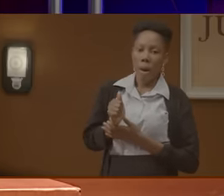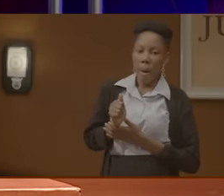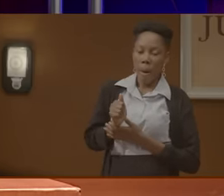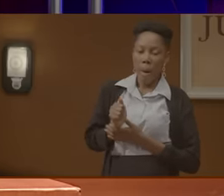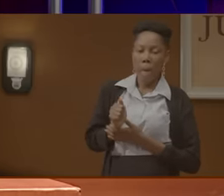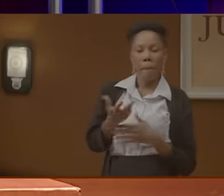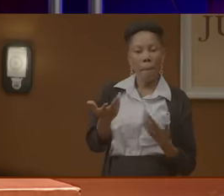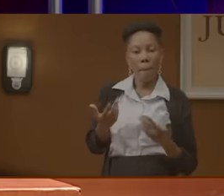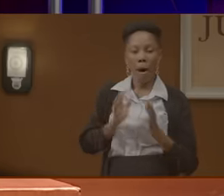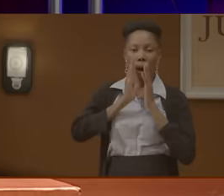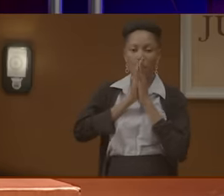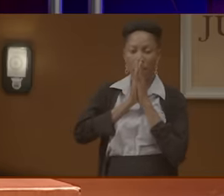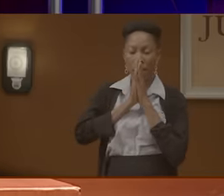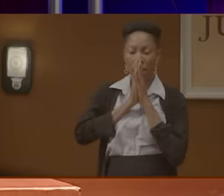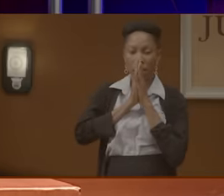that Babarafe,